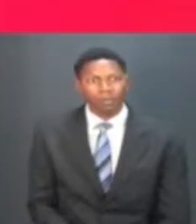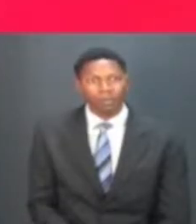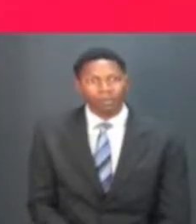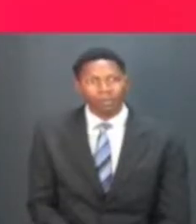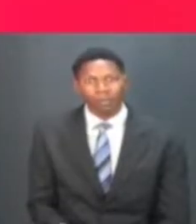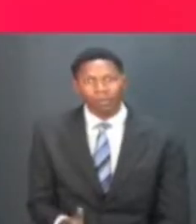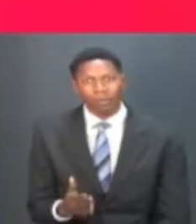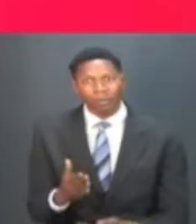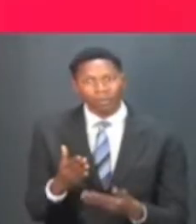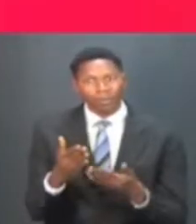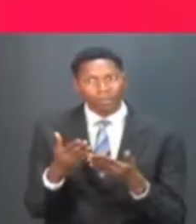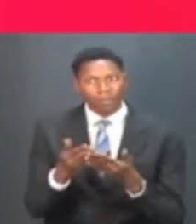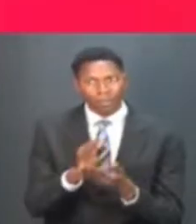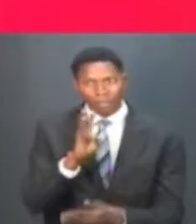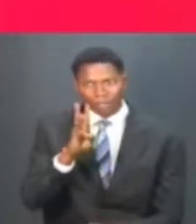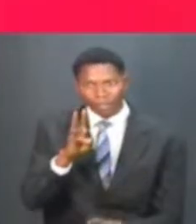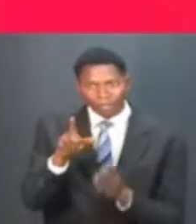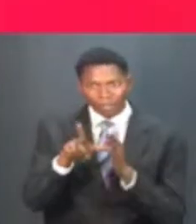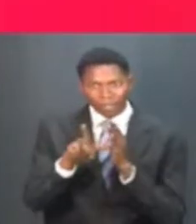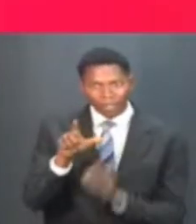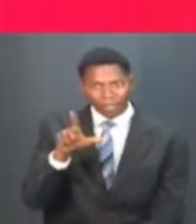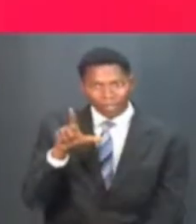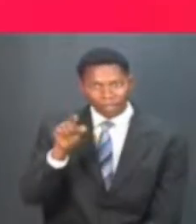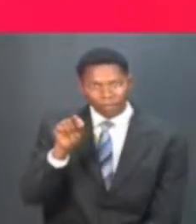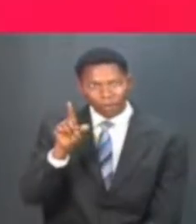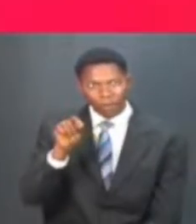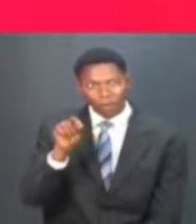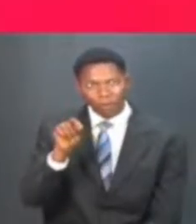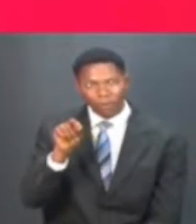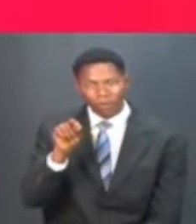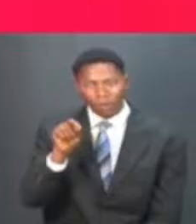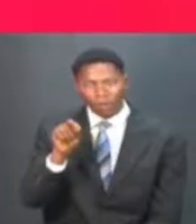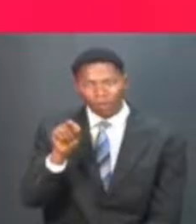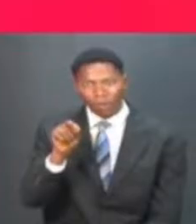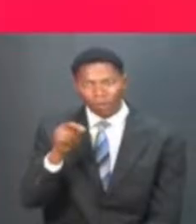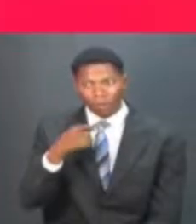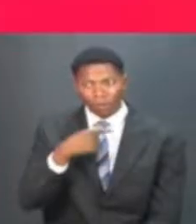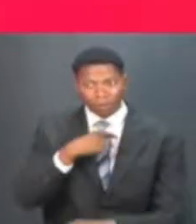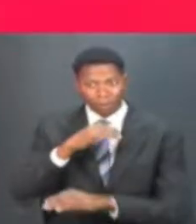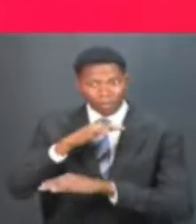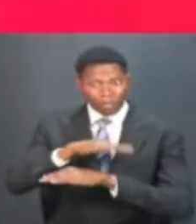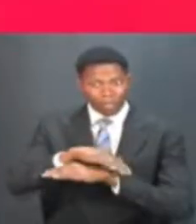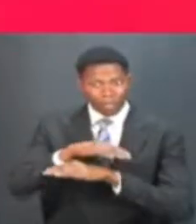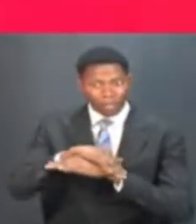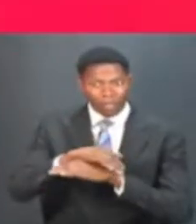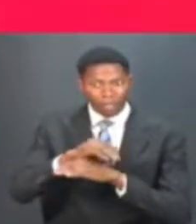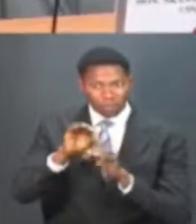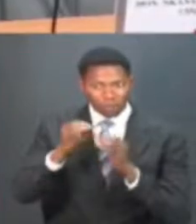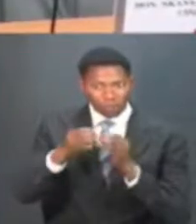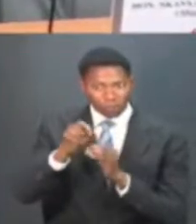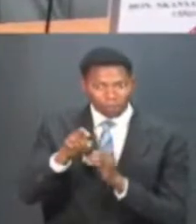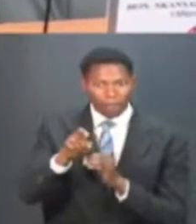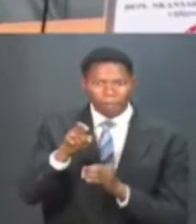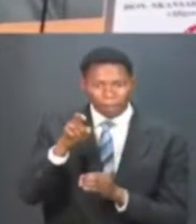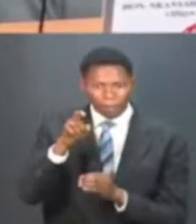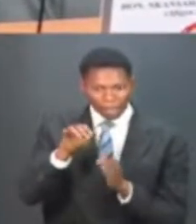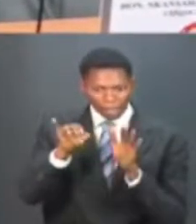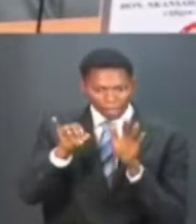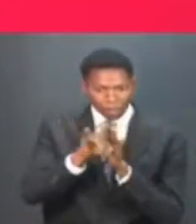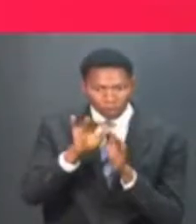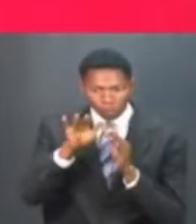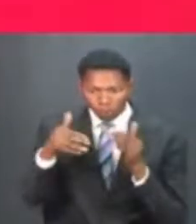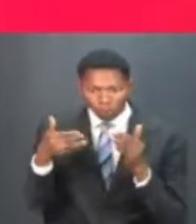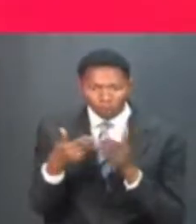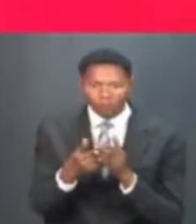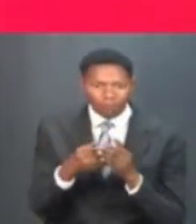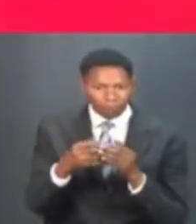Page 6, item 20. Okay, let me direct the table office to take note of the issue that has been raised